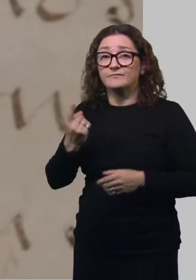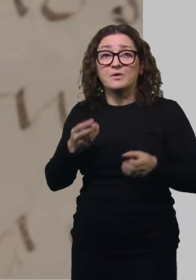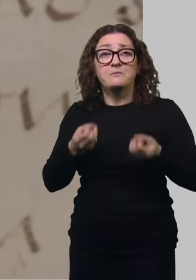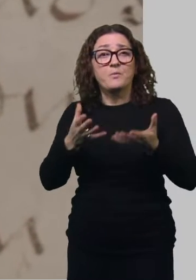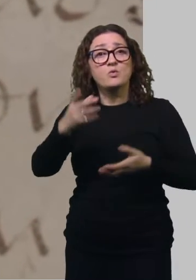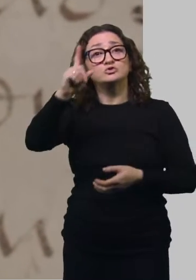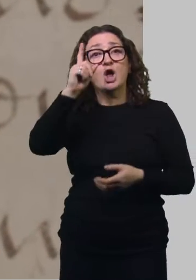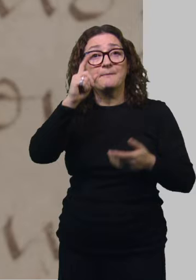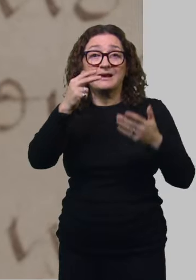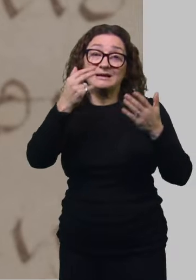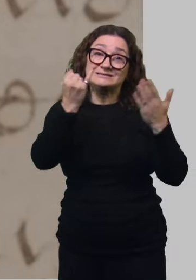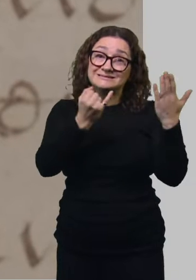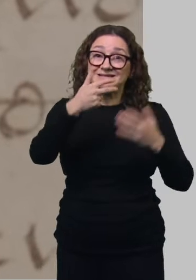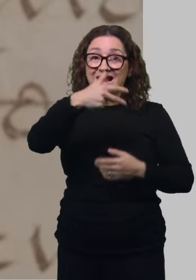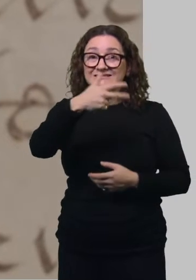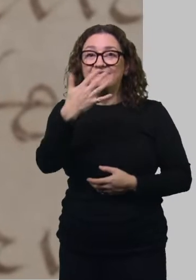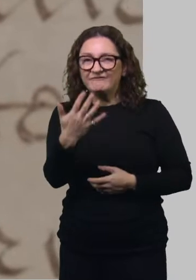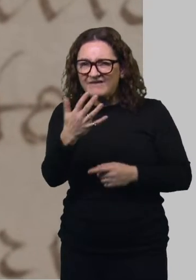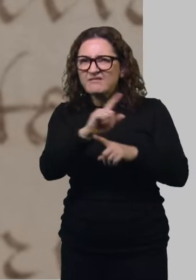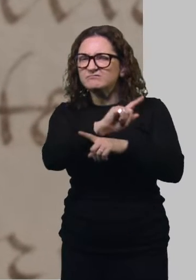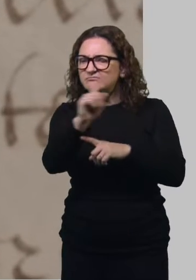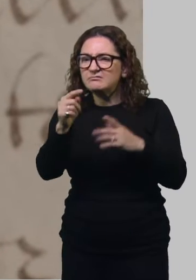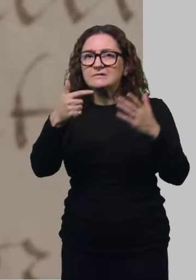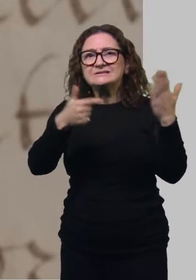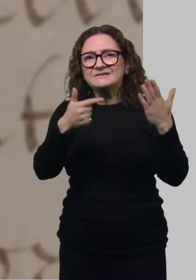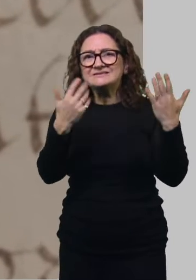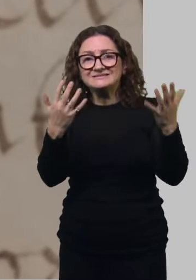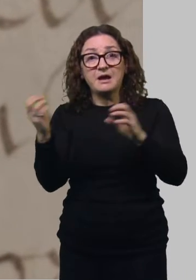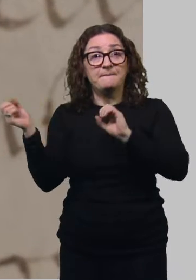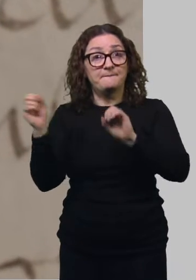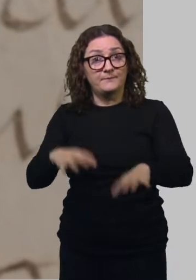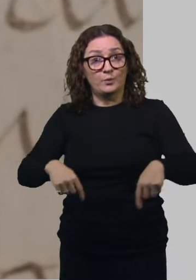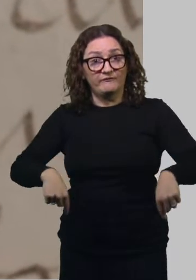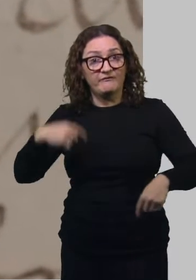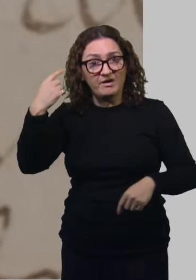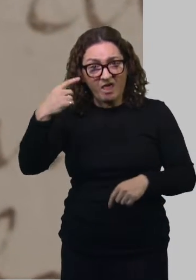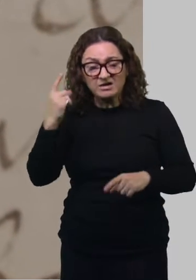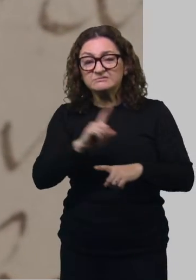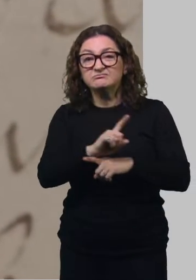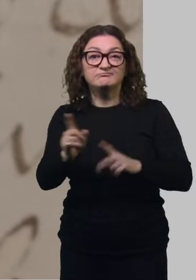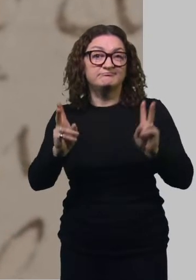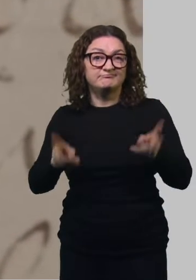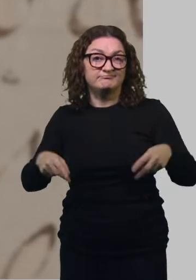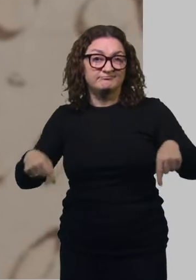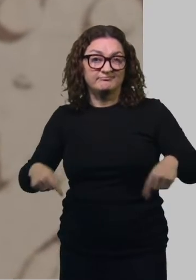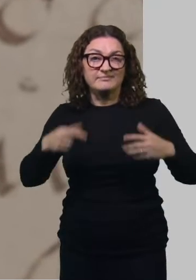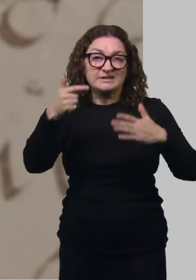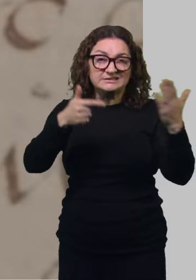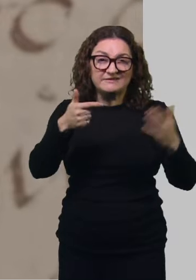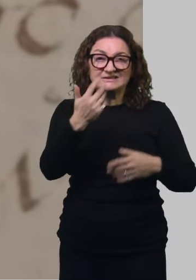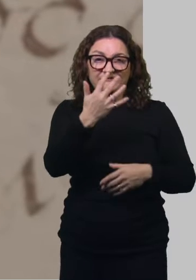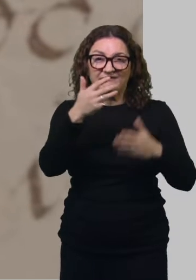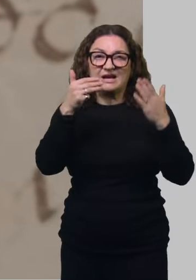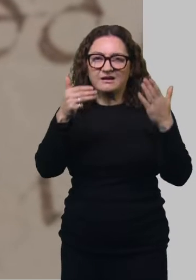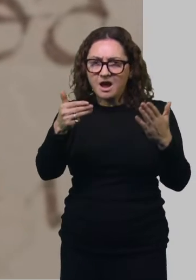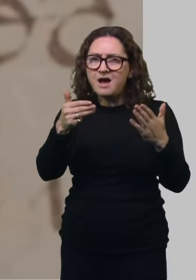1710. He stayed in England until his death in 1759. The process of naturalisation was expensive, and